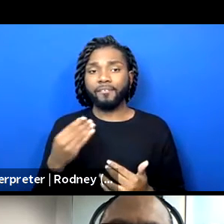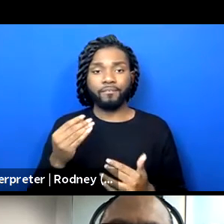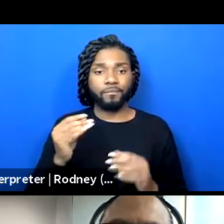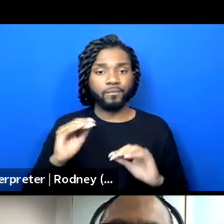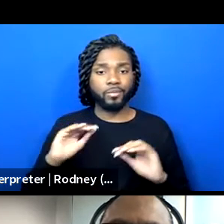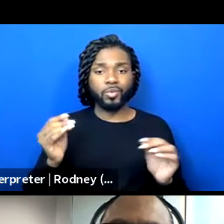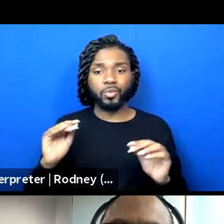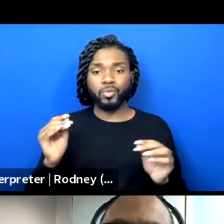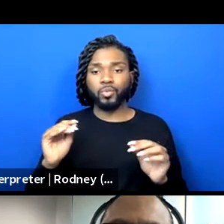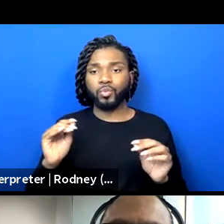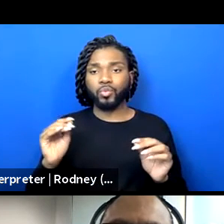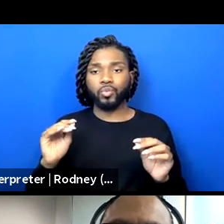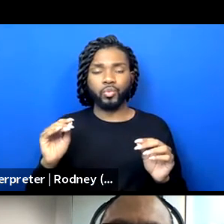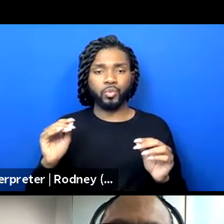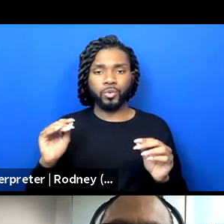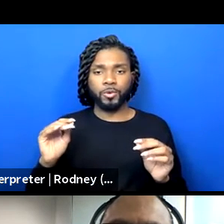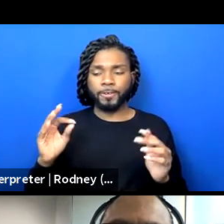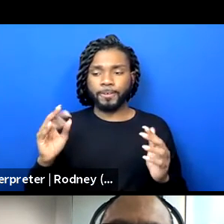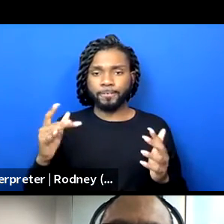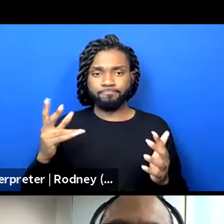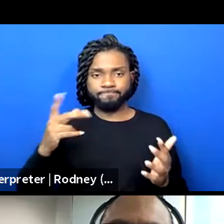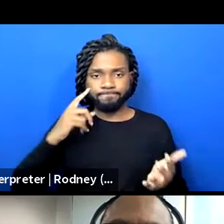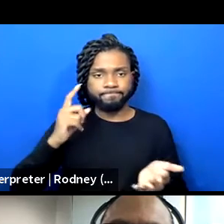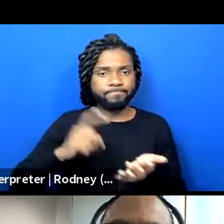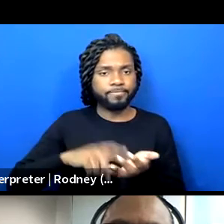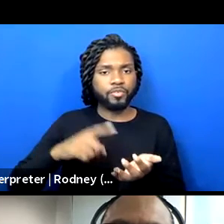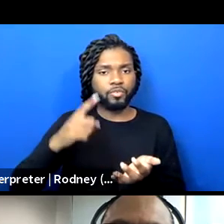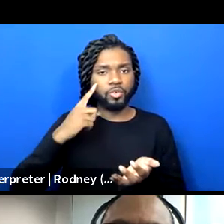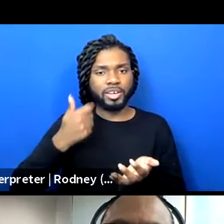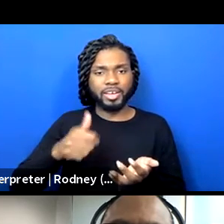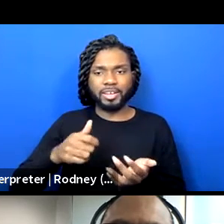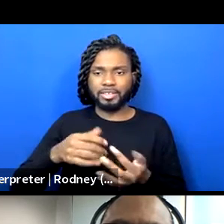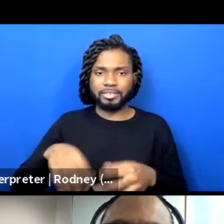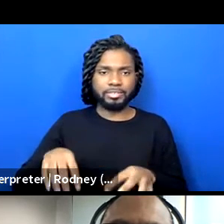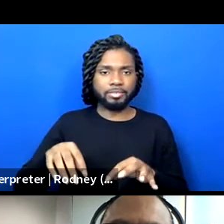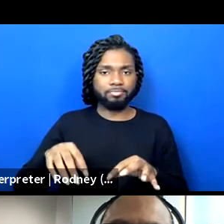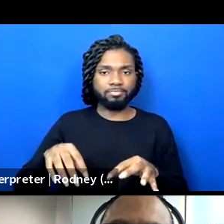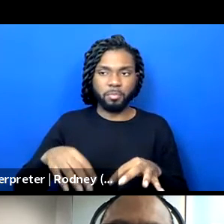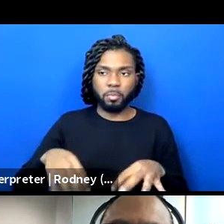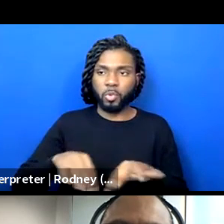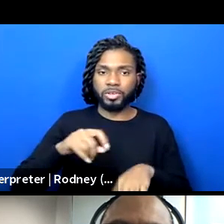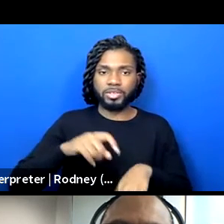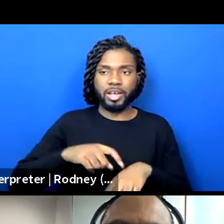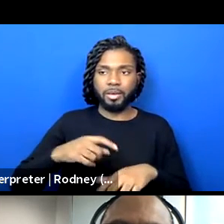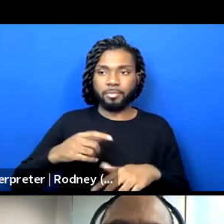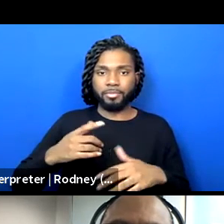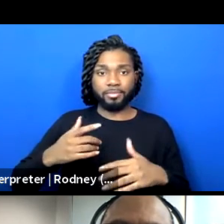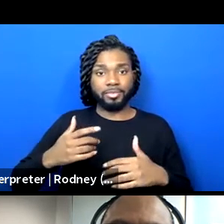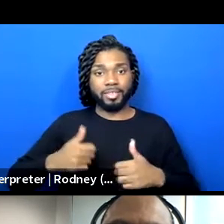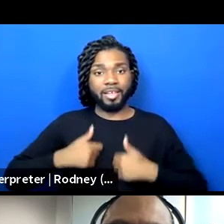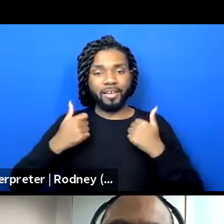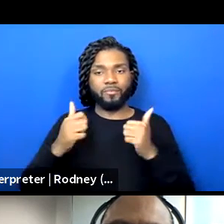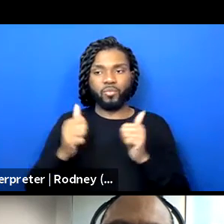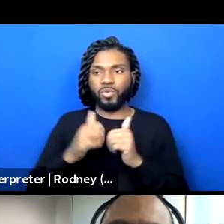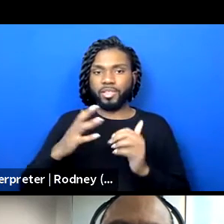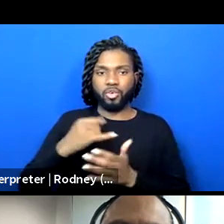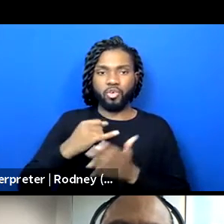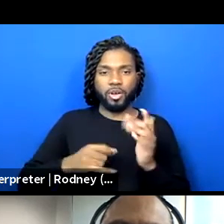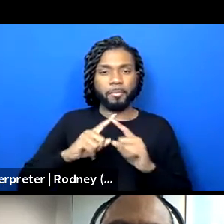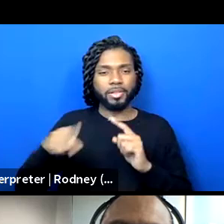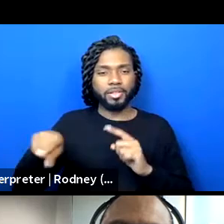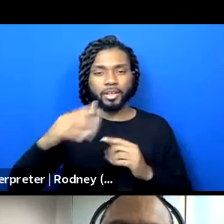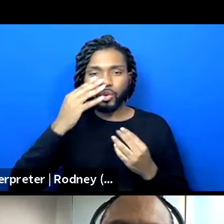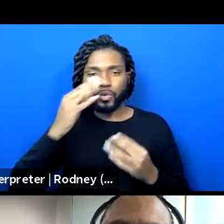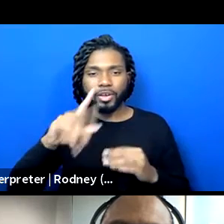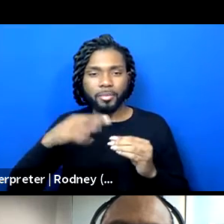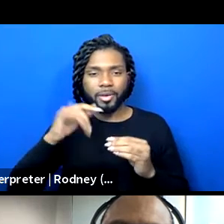any significant moment of humanity without the arts. But they don't care about that. They care about